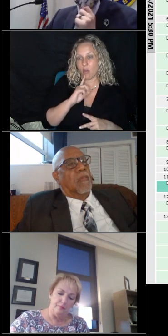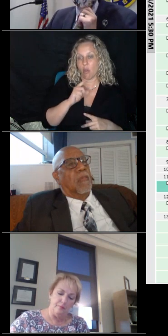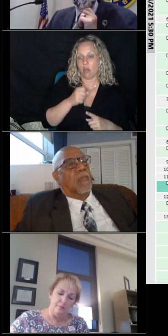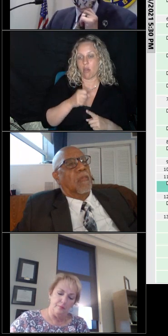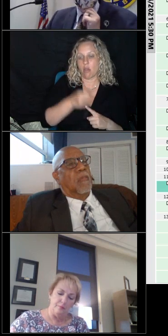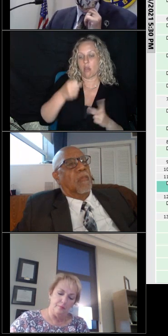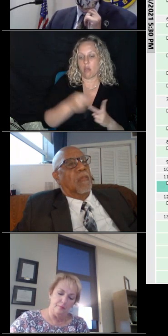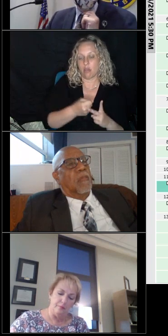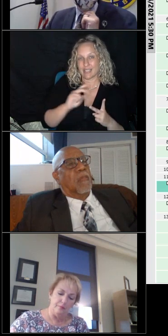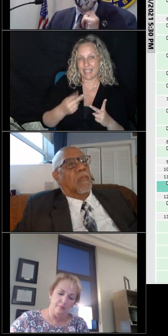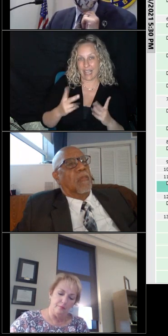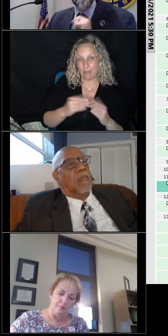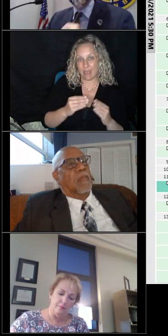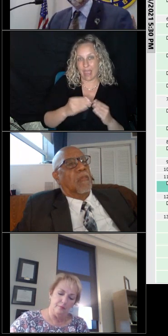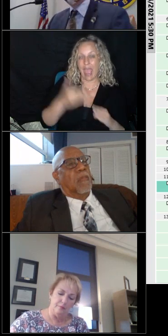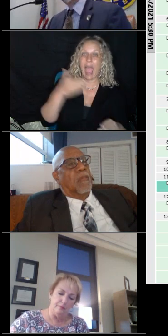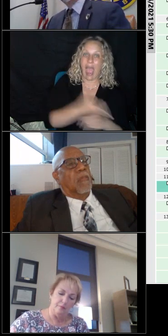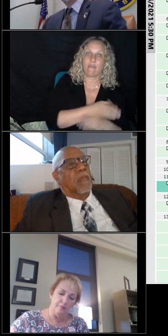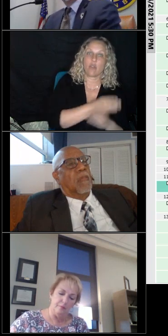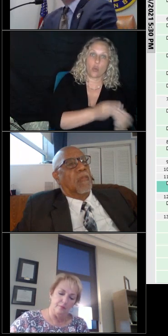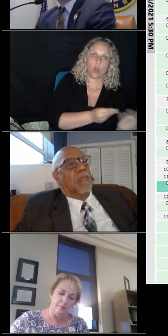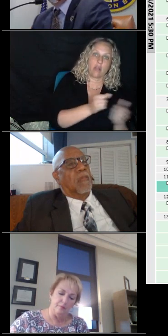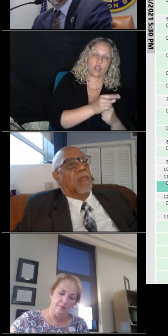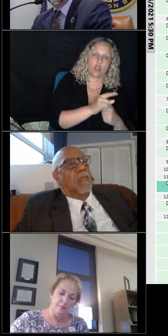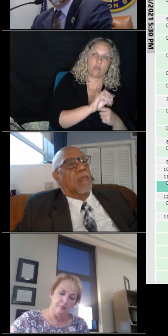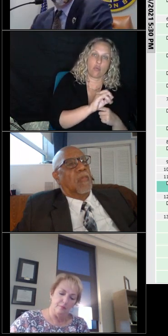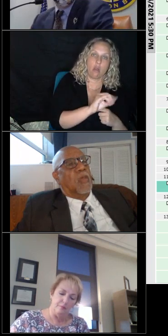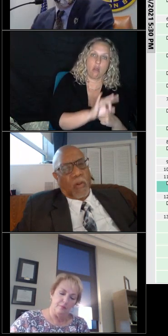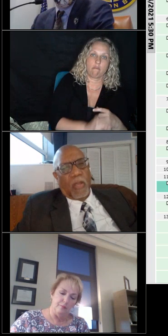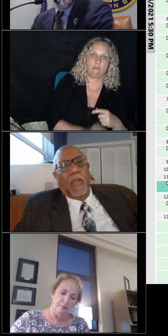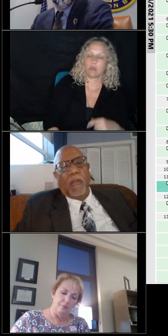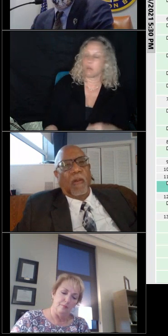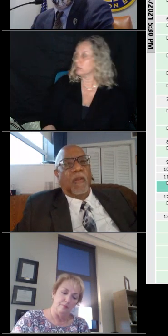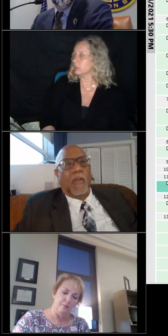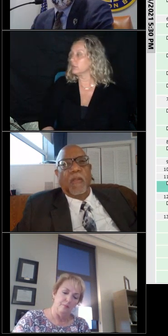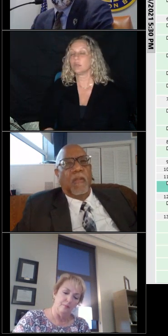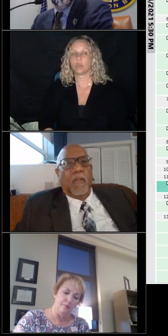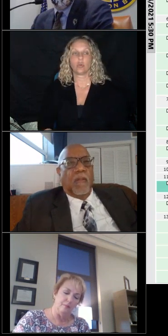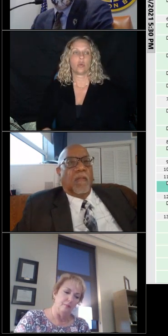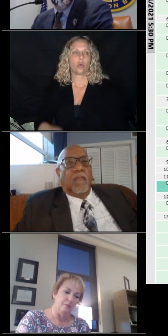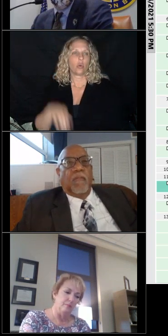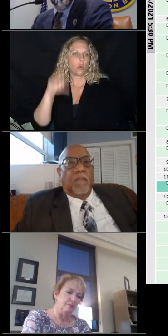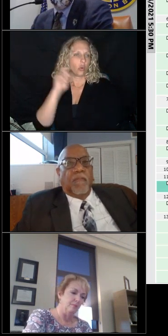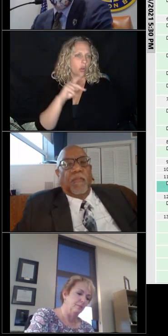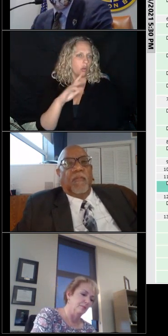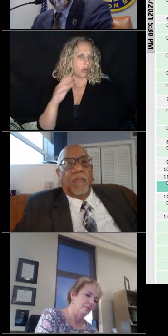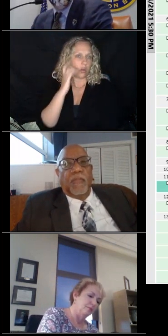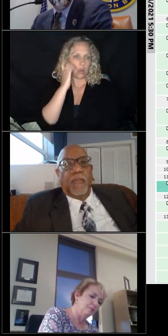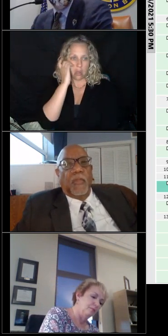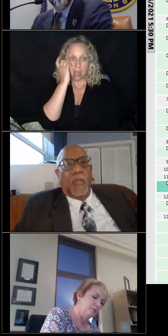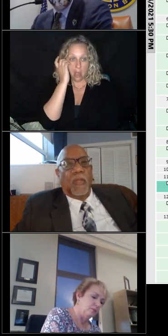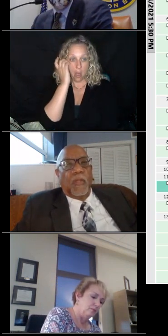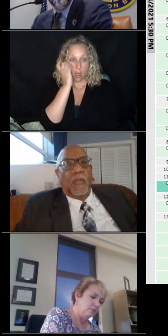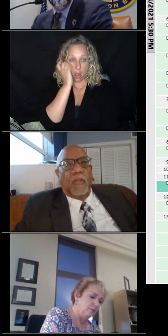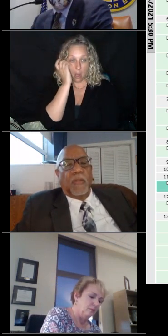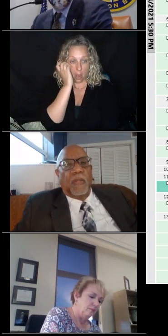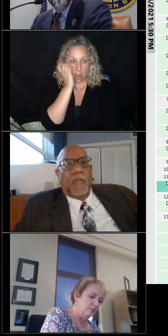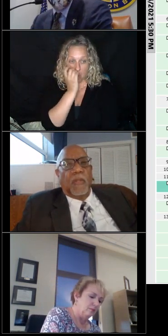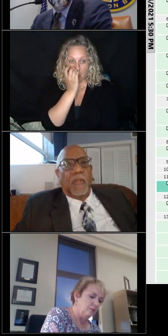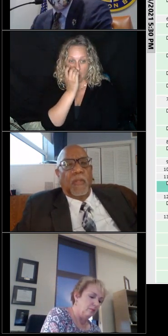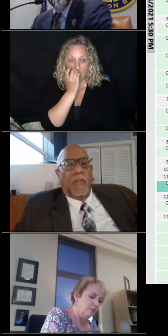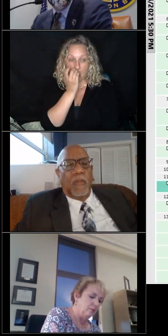the resolution of the runoff. Okay. So, okay. Just think of a